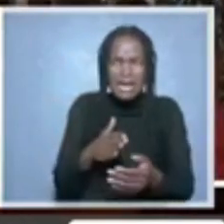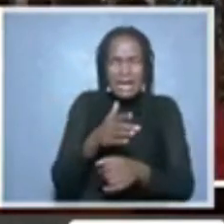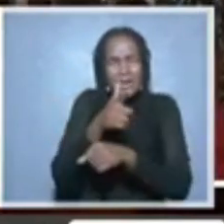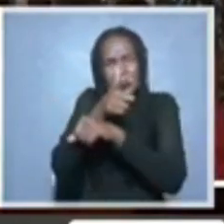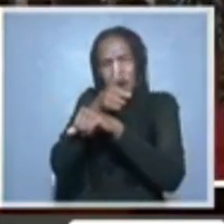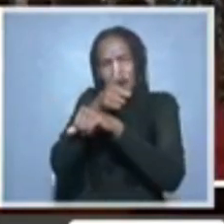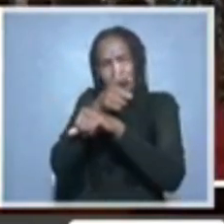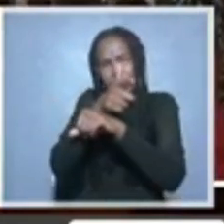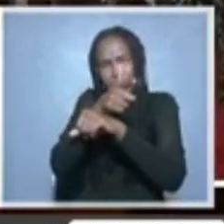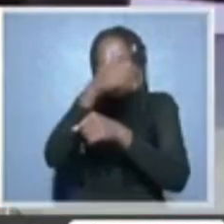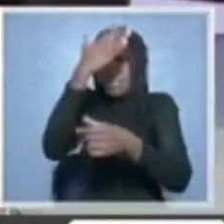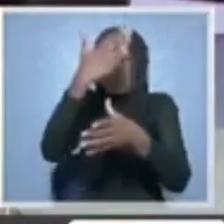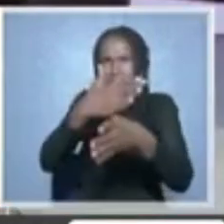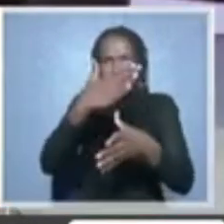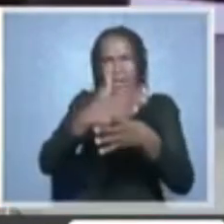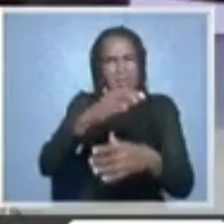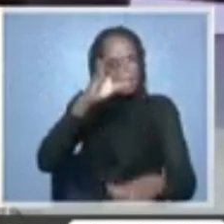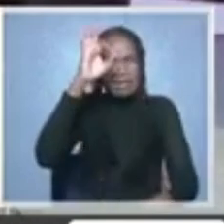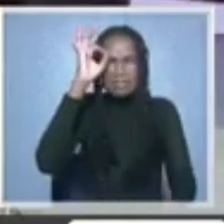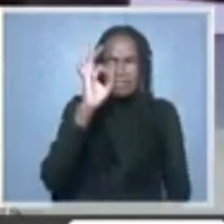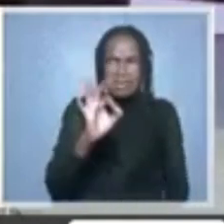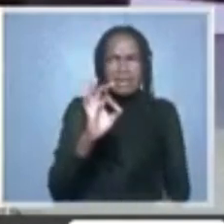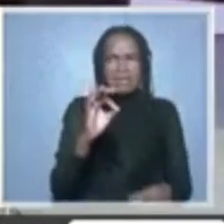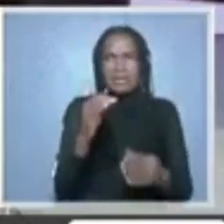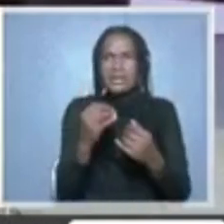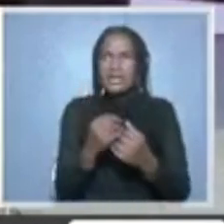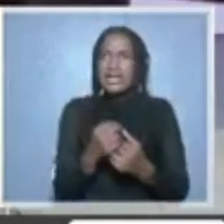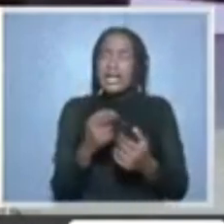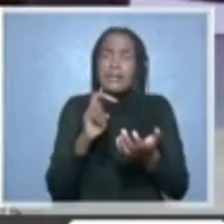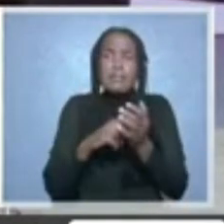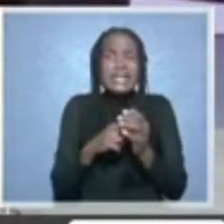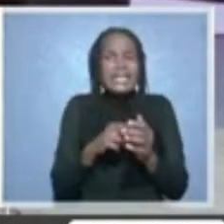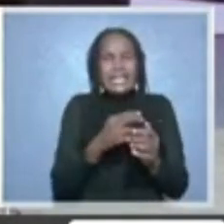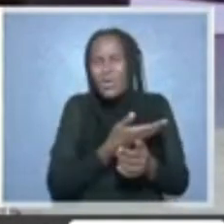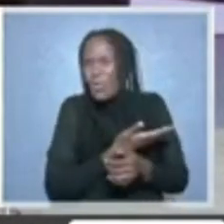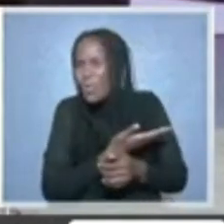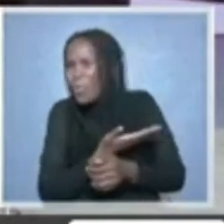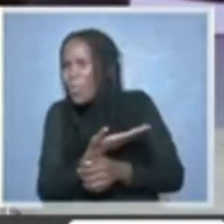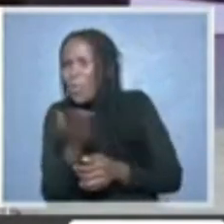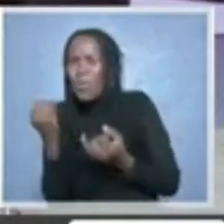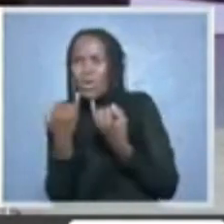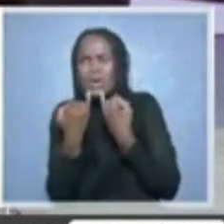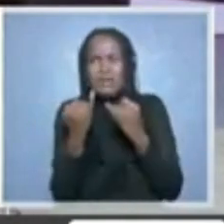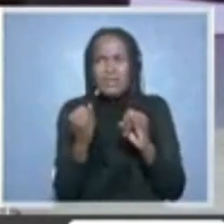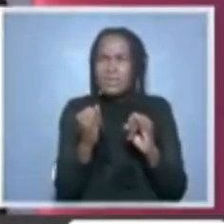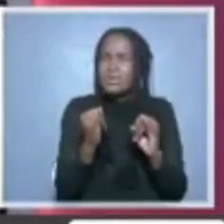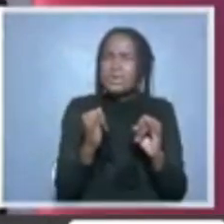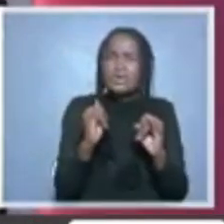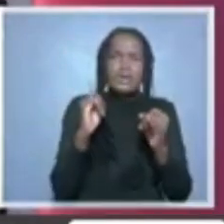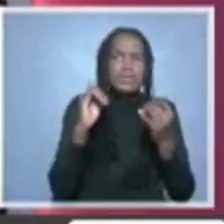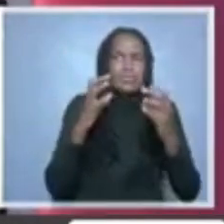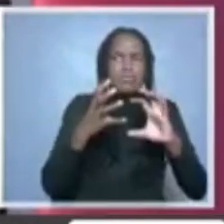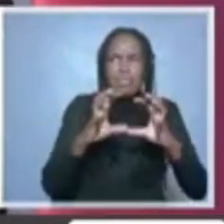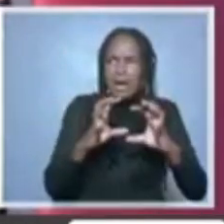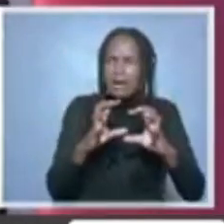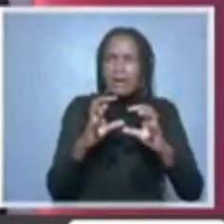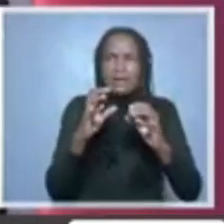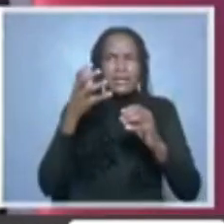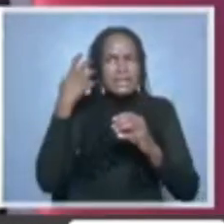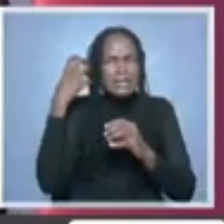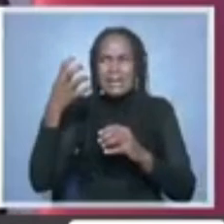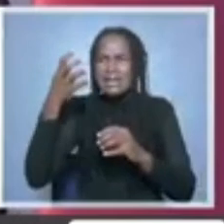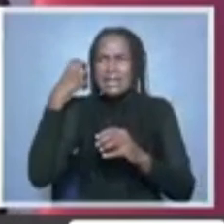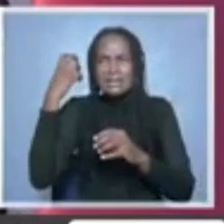we actually are covering every nook and cranny. You mentioned, of course, you're watching this morning as well as the